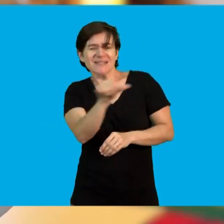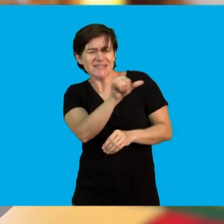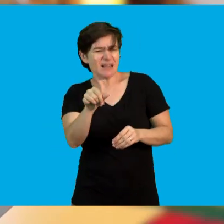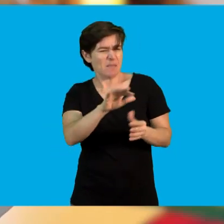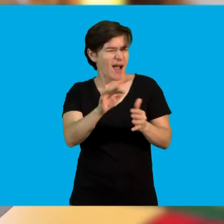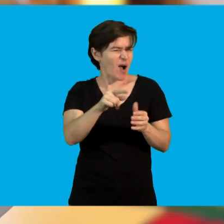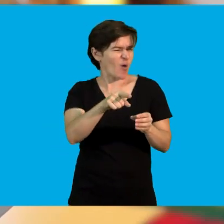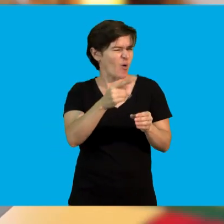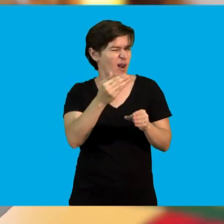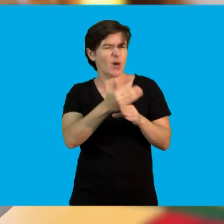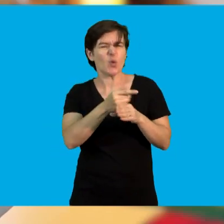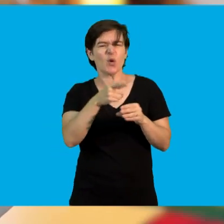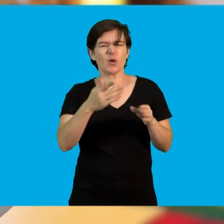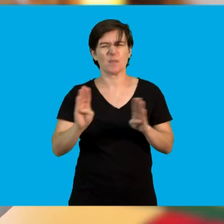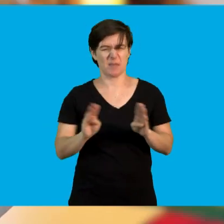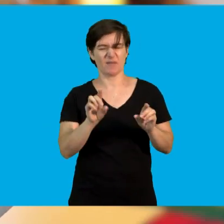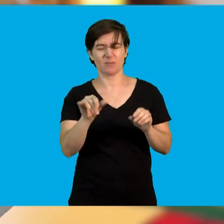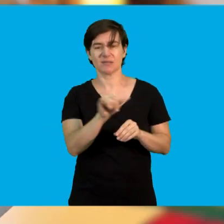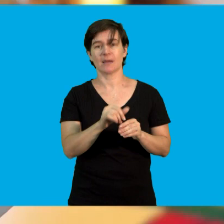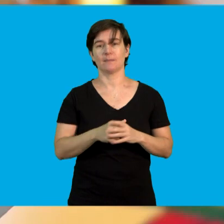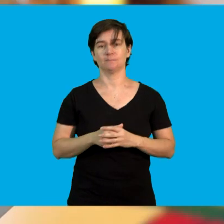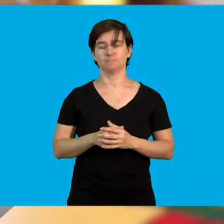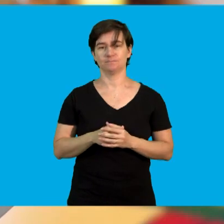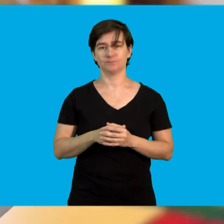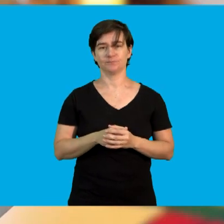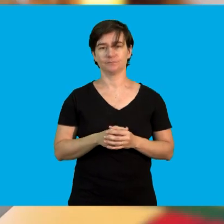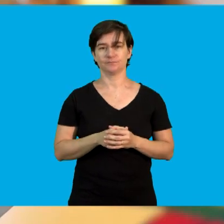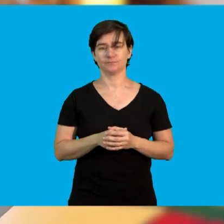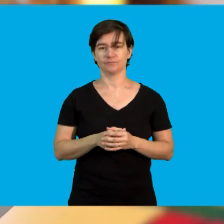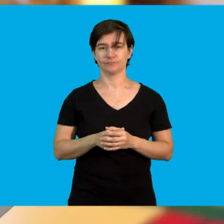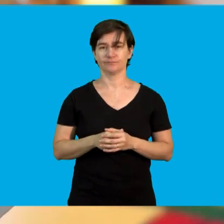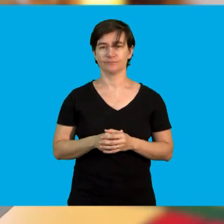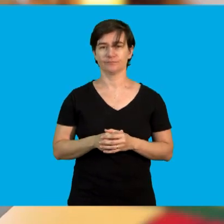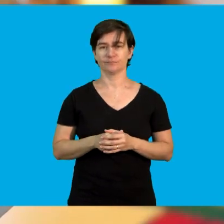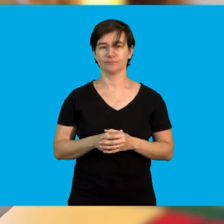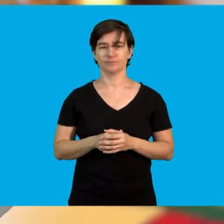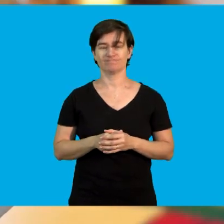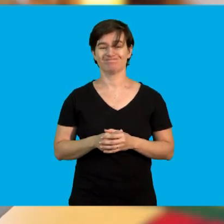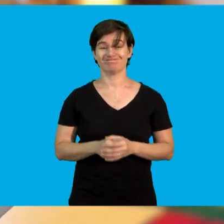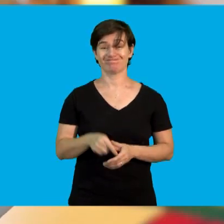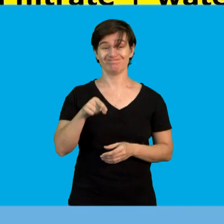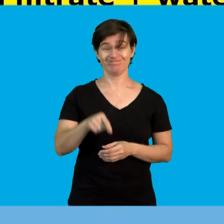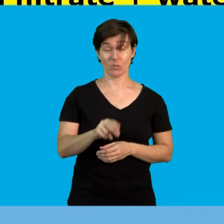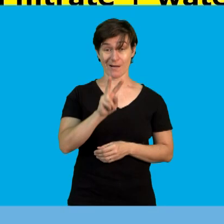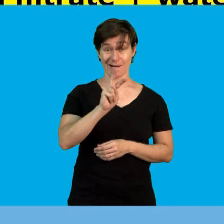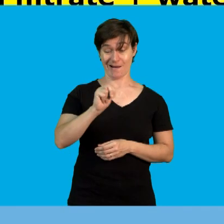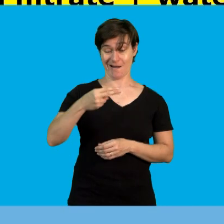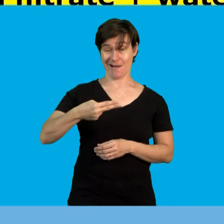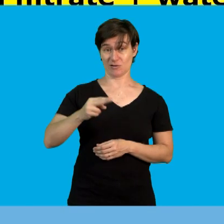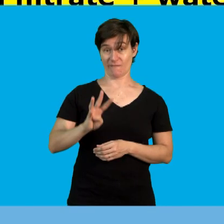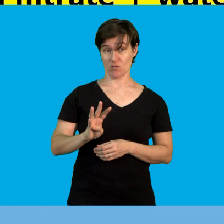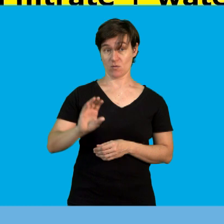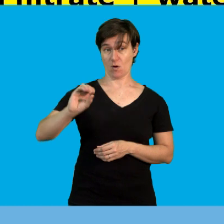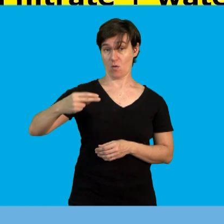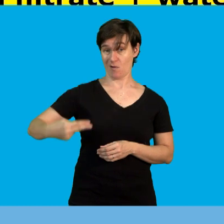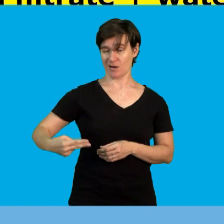behaves like the elements in that particular group. Hydrogen is not a metal, it belongs to the non-metals. So therefore, this particular compound,